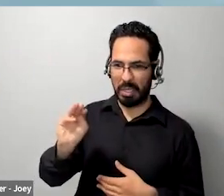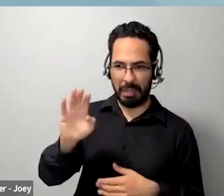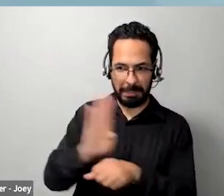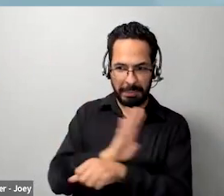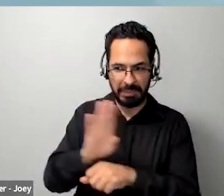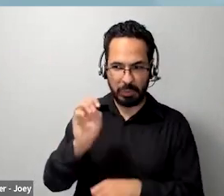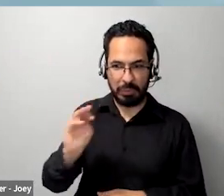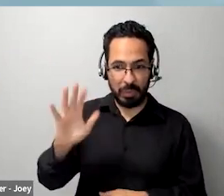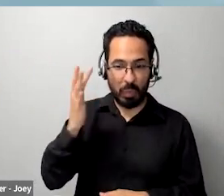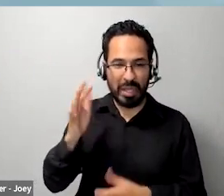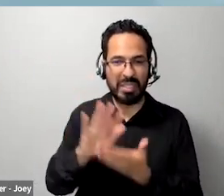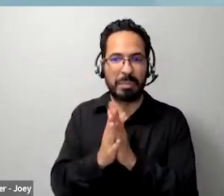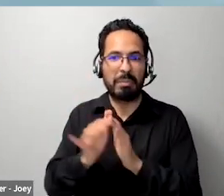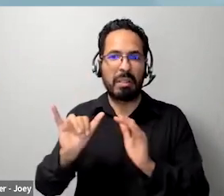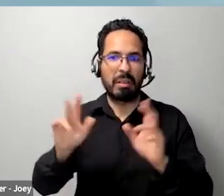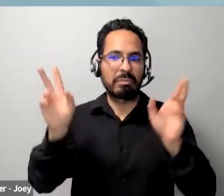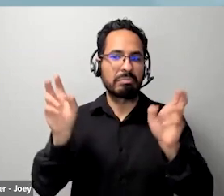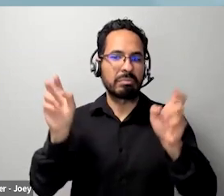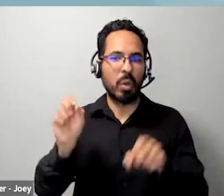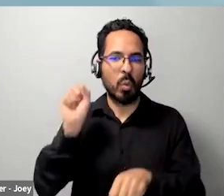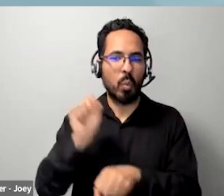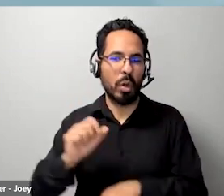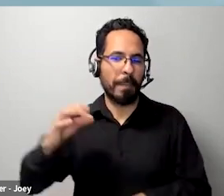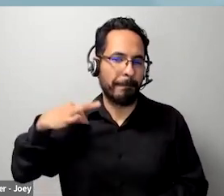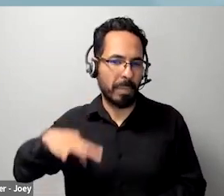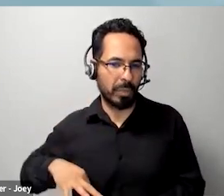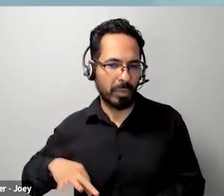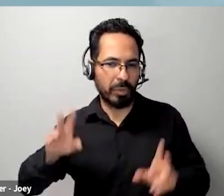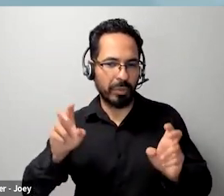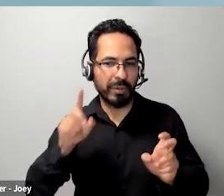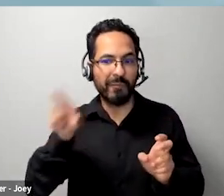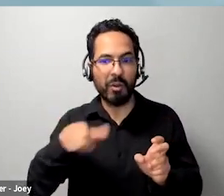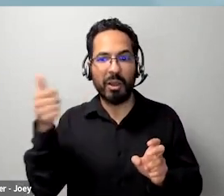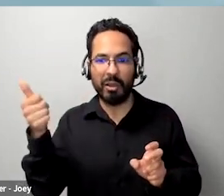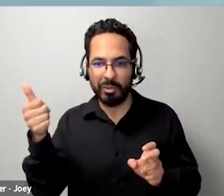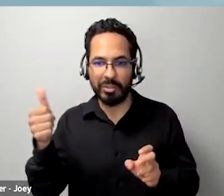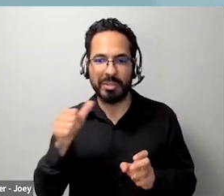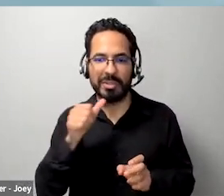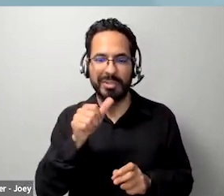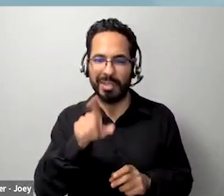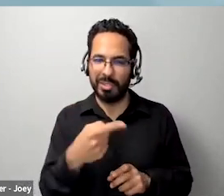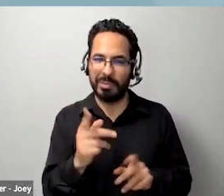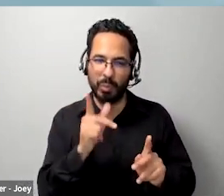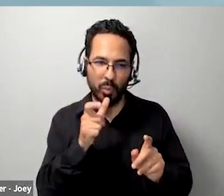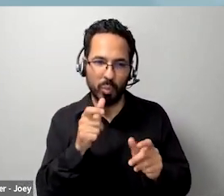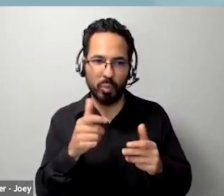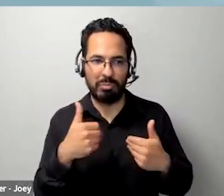becoming a almost like a work perk for others, not just for those with access